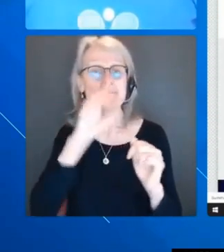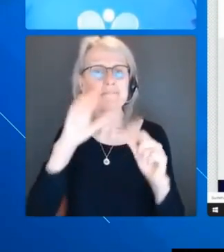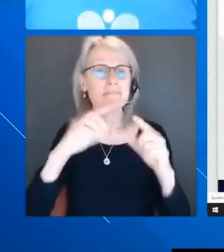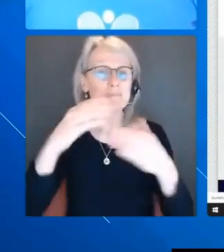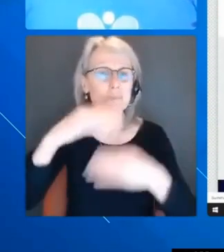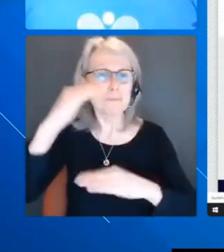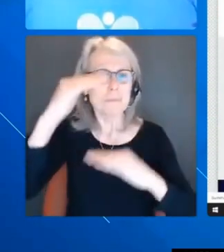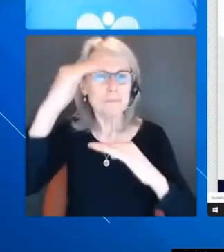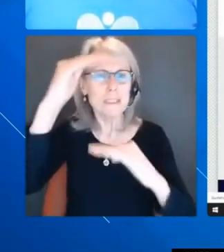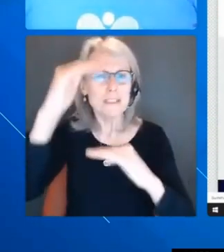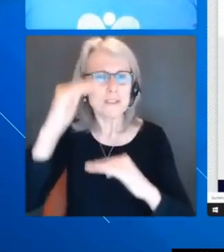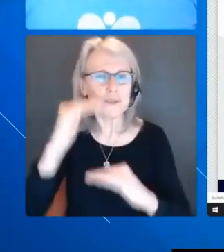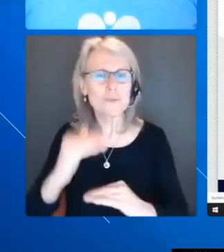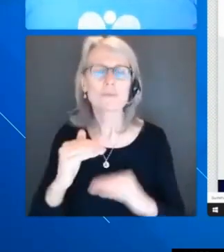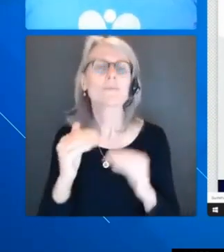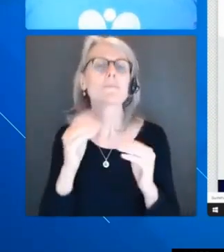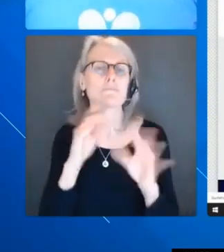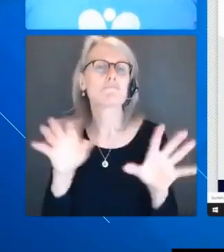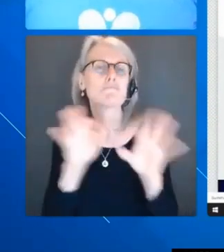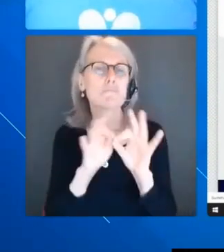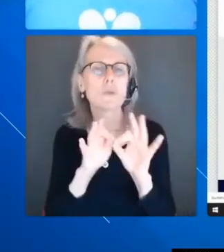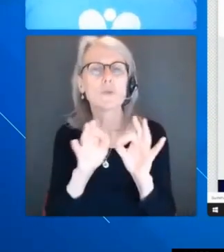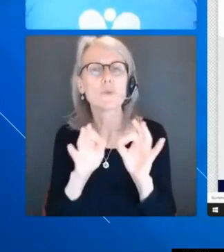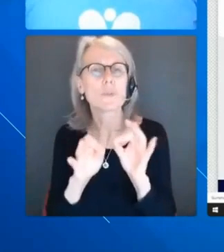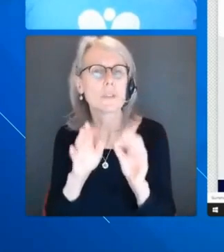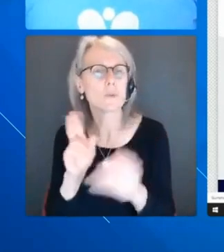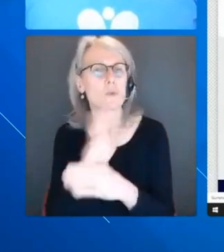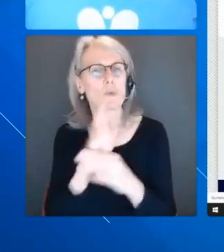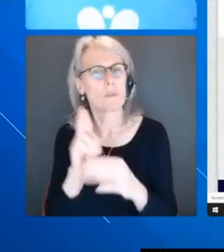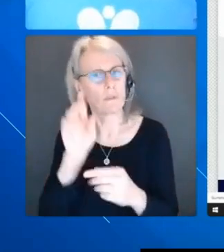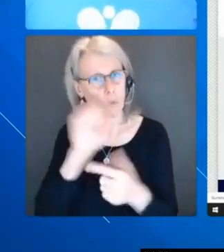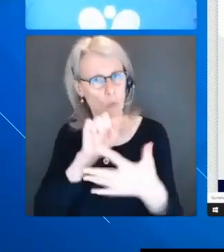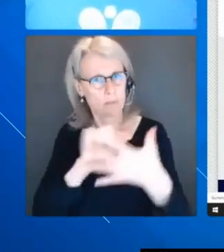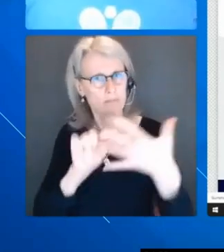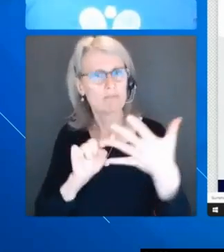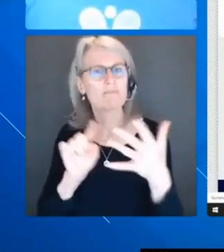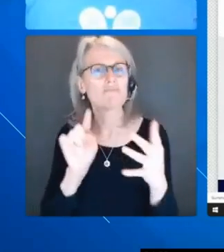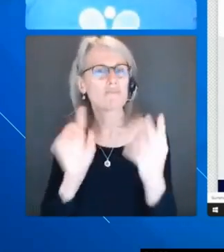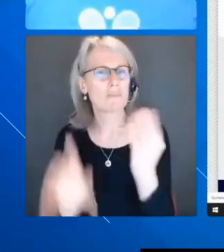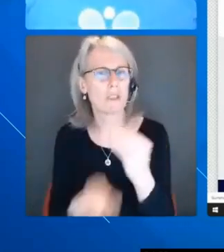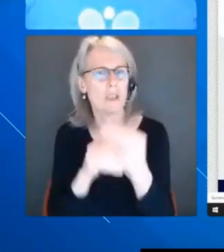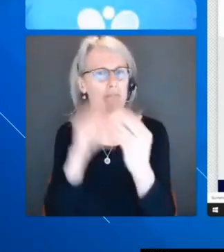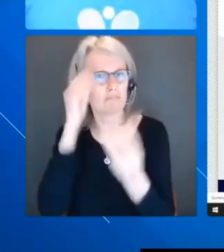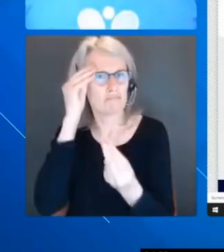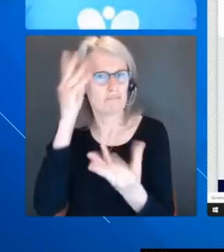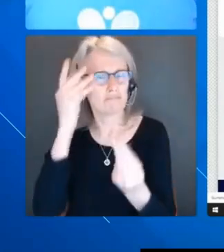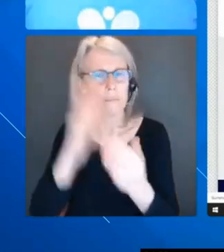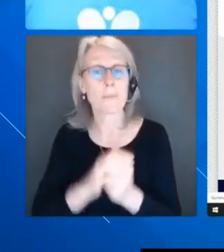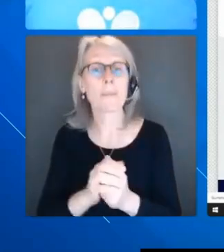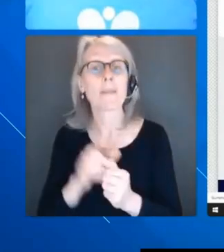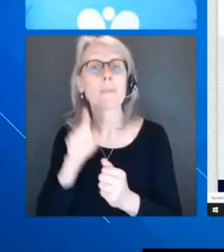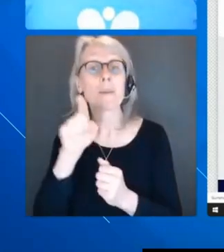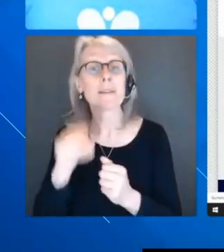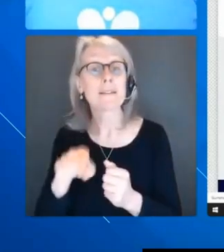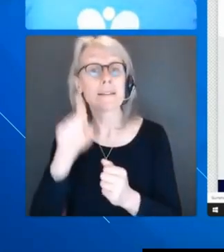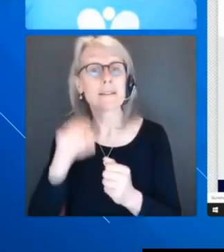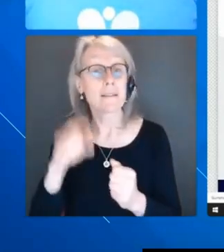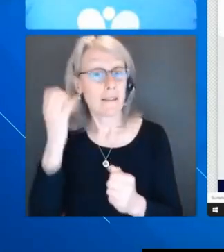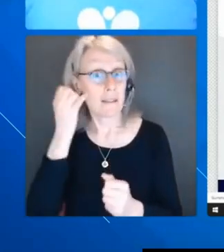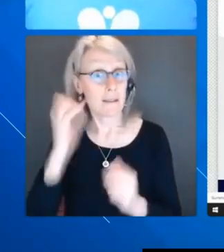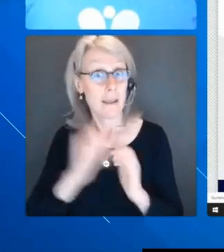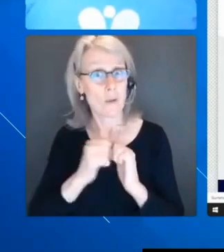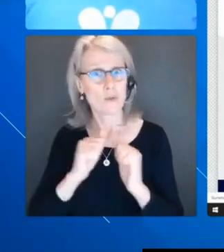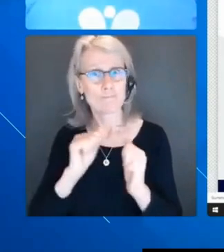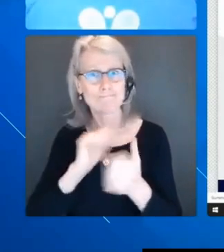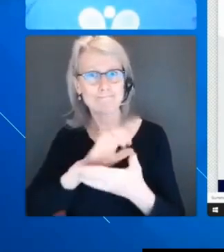still available for you to be able to go through and leverage. When we go through and start talking about this idea of designing your event